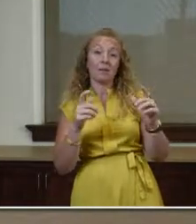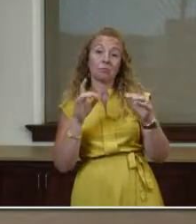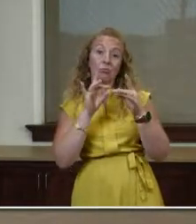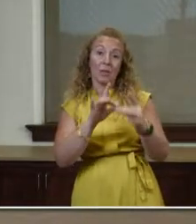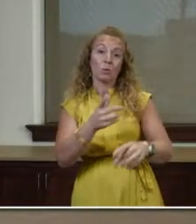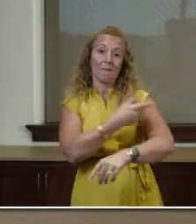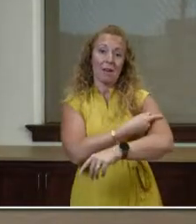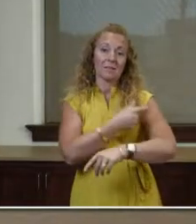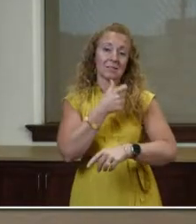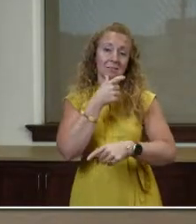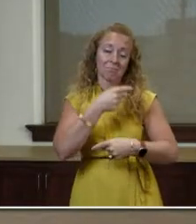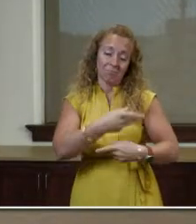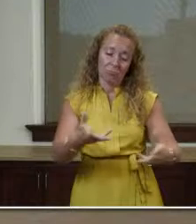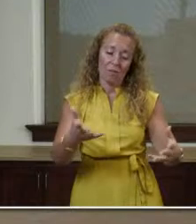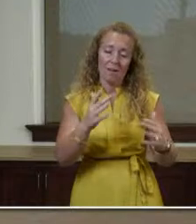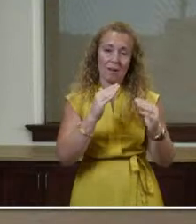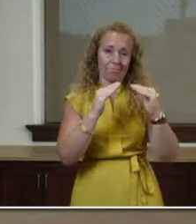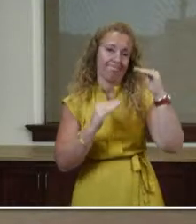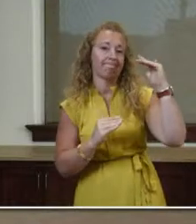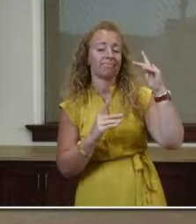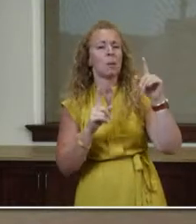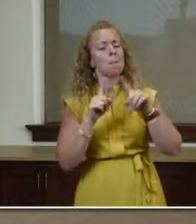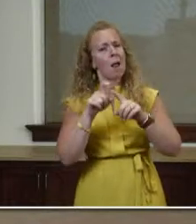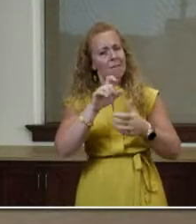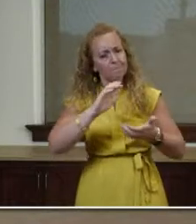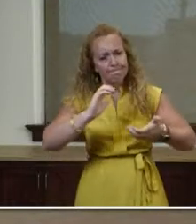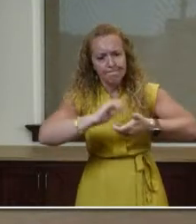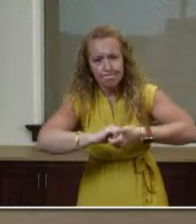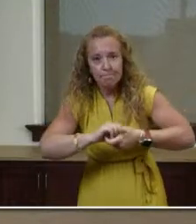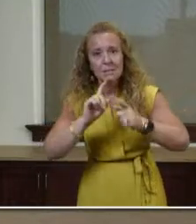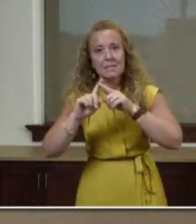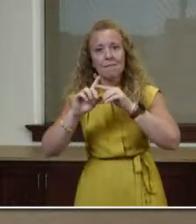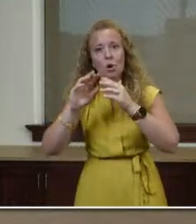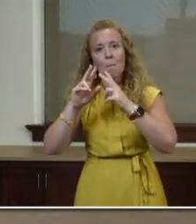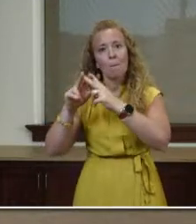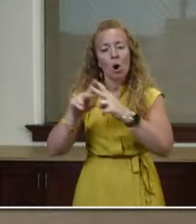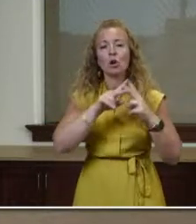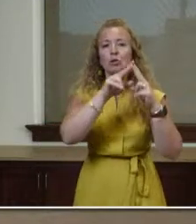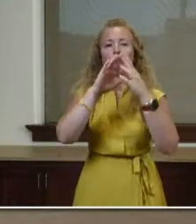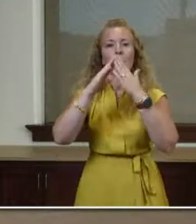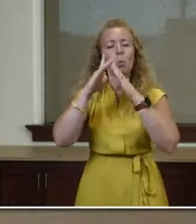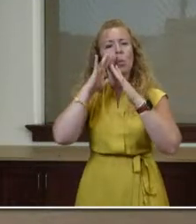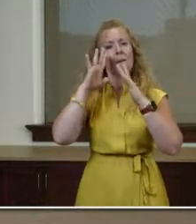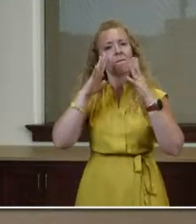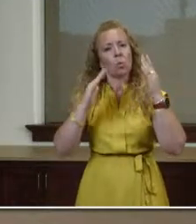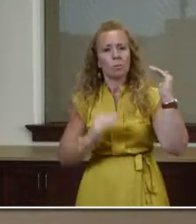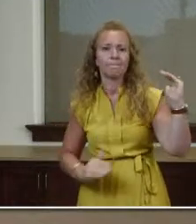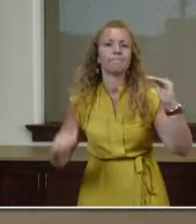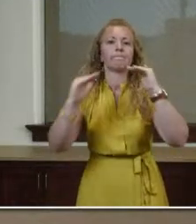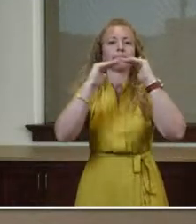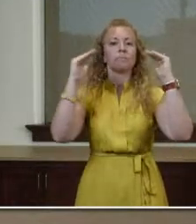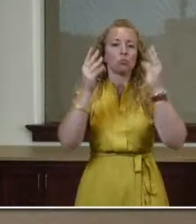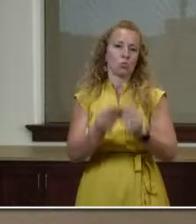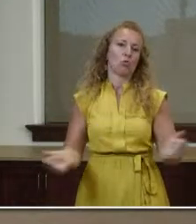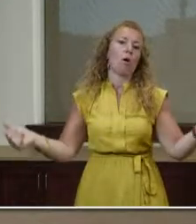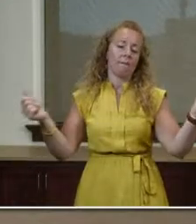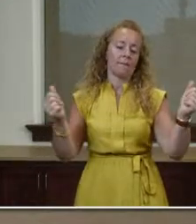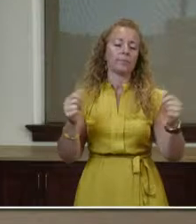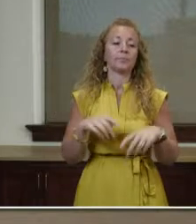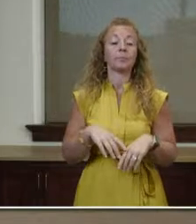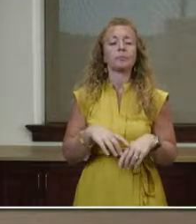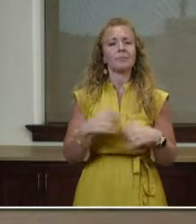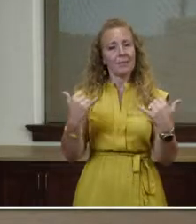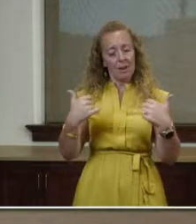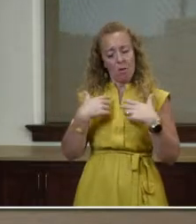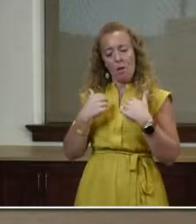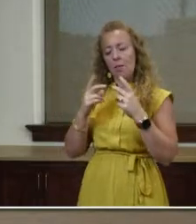vaccines, but we're working along with community partners to take steps to address inequities. The health department is in the process of